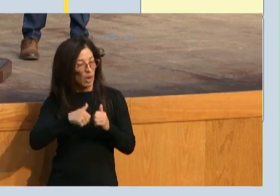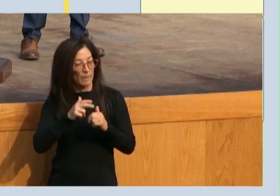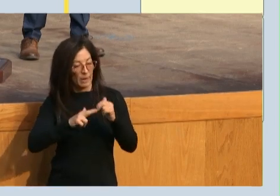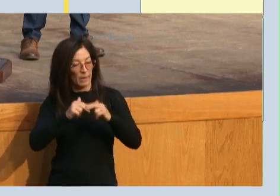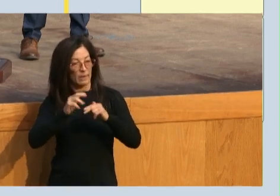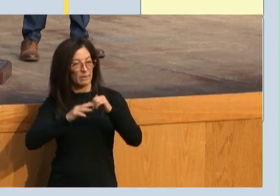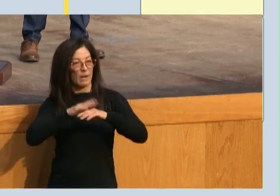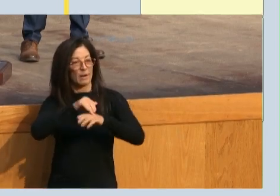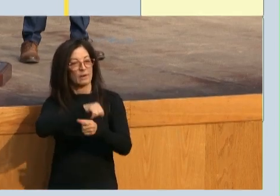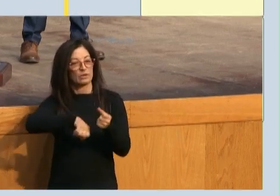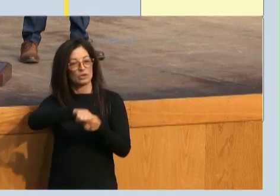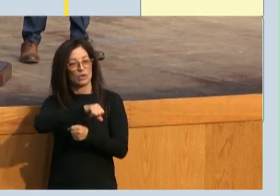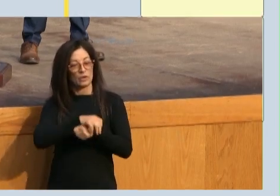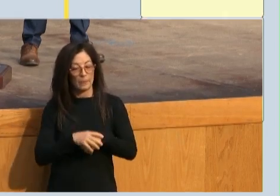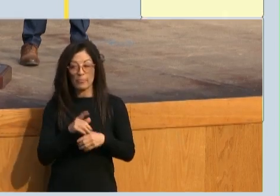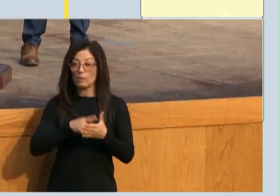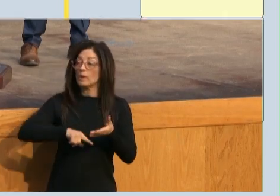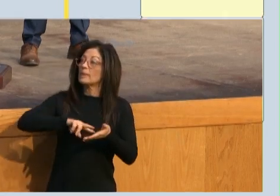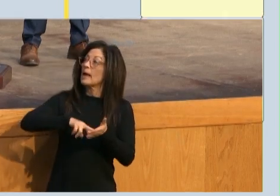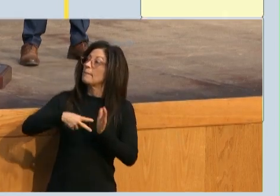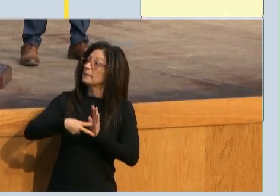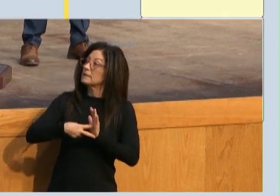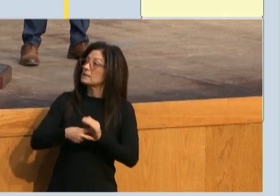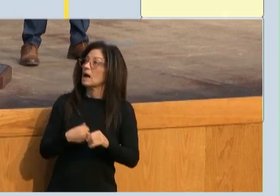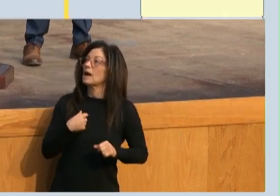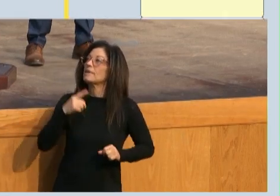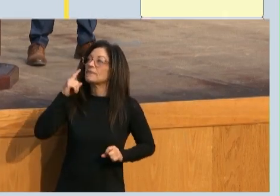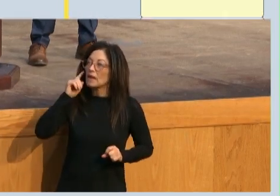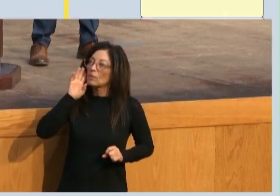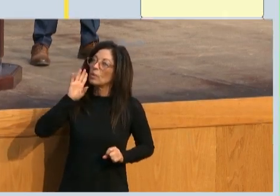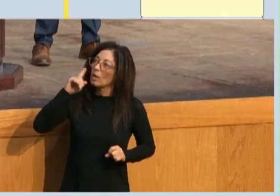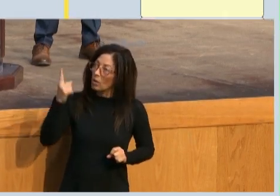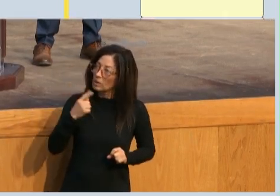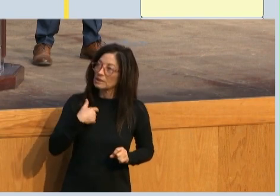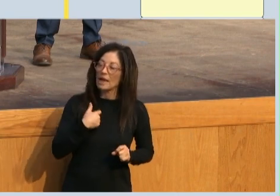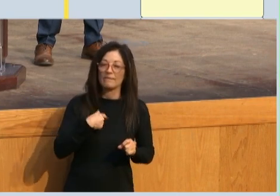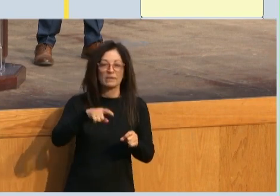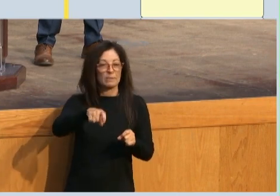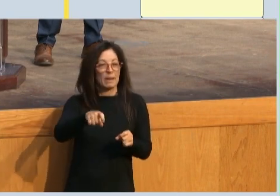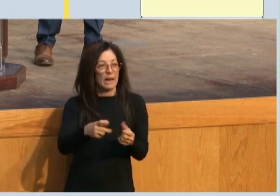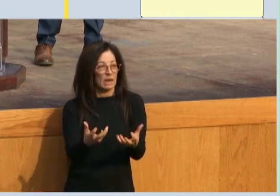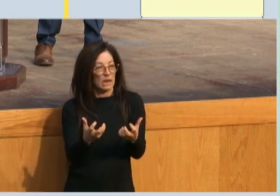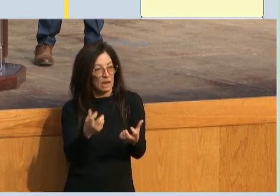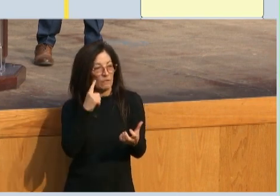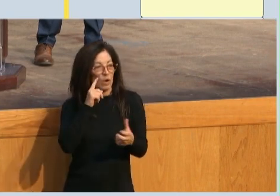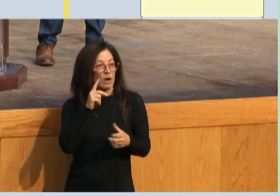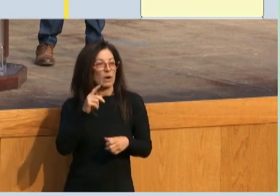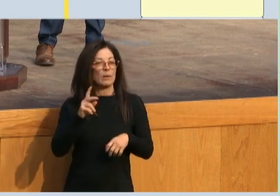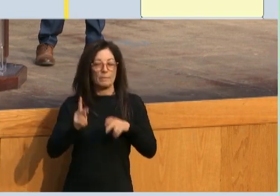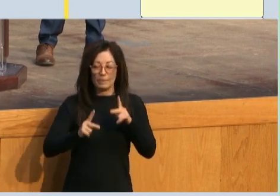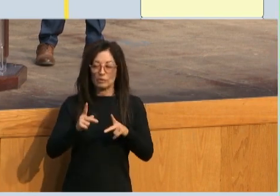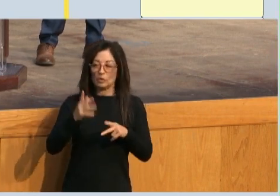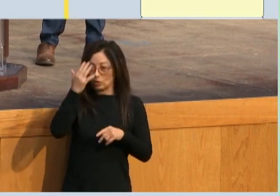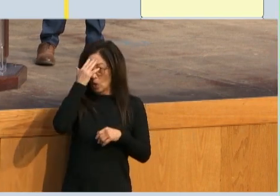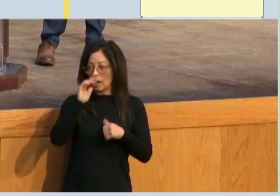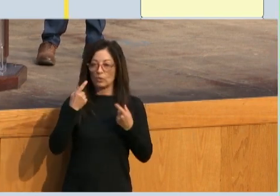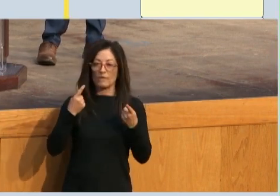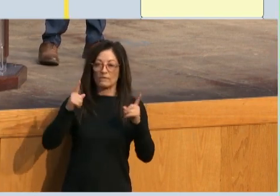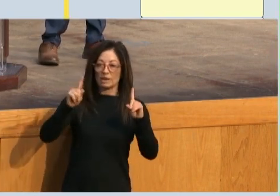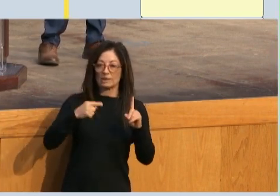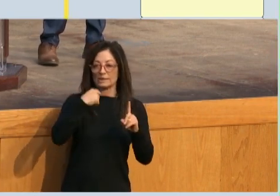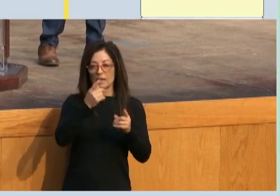other. And what that means is that I think there will always be demand for people who know how to effectively tell a story with a